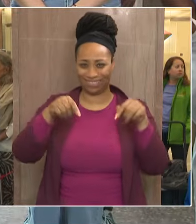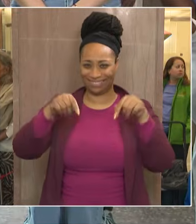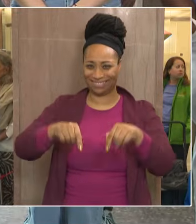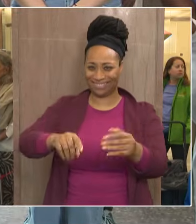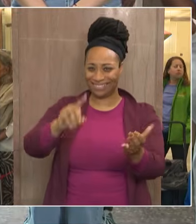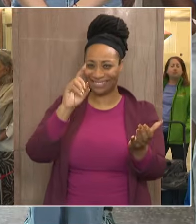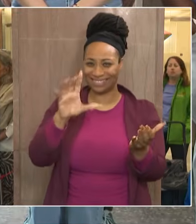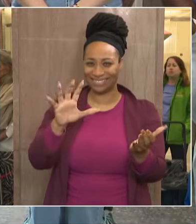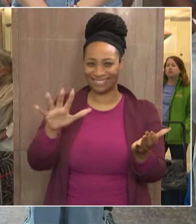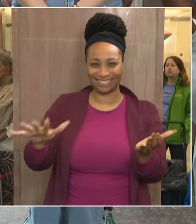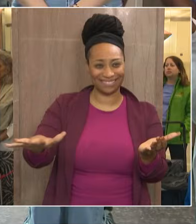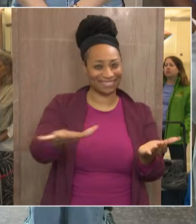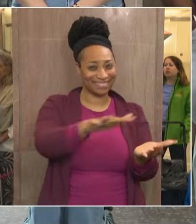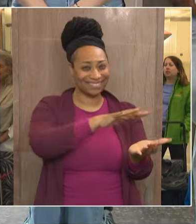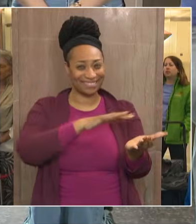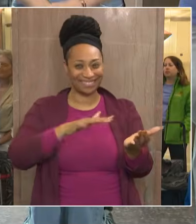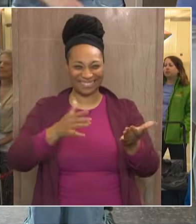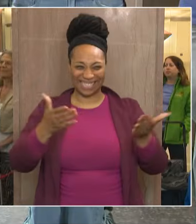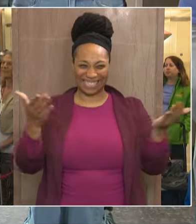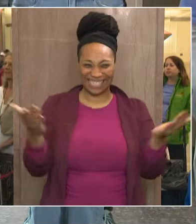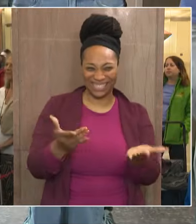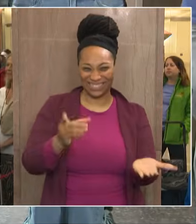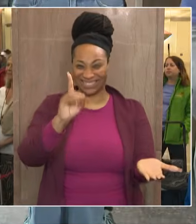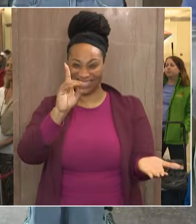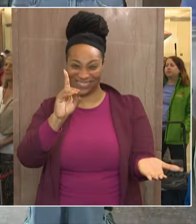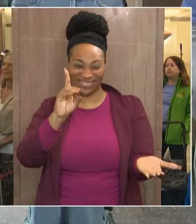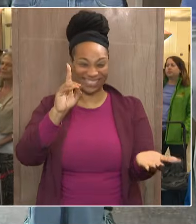in downtown Washington, isn't it?